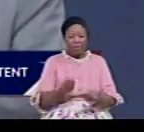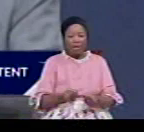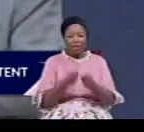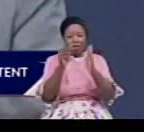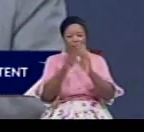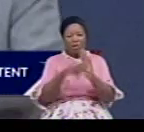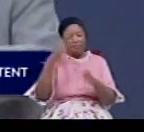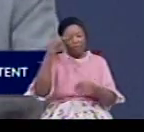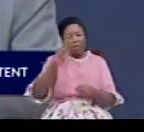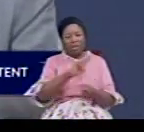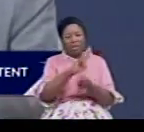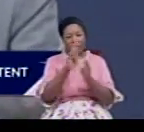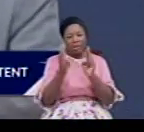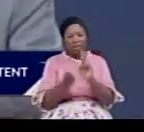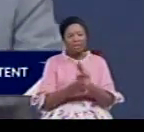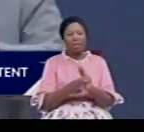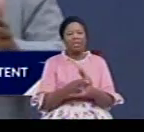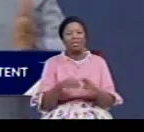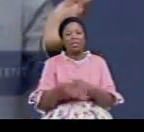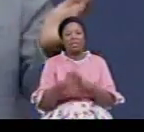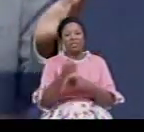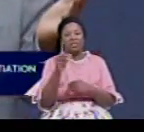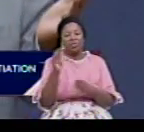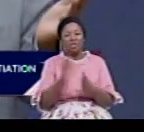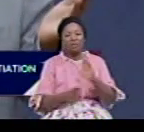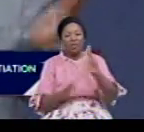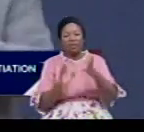chapter 3 verse 16. It says,